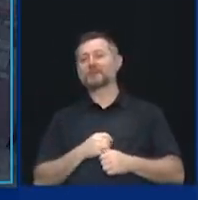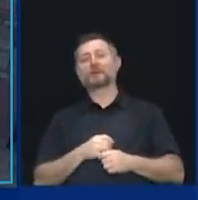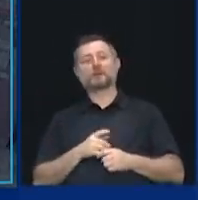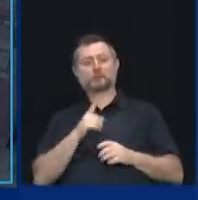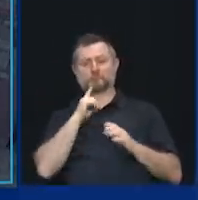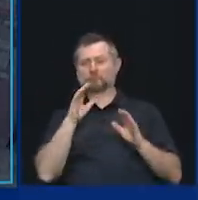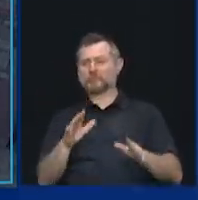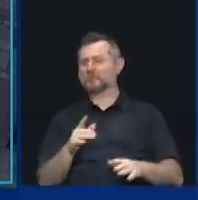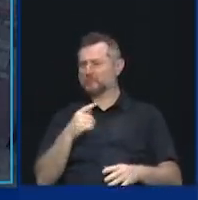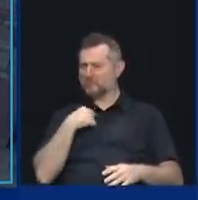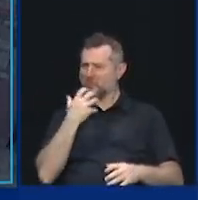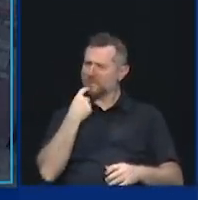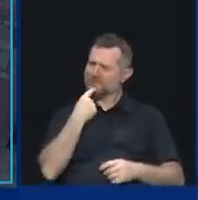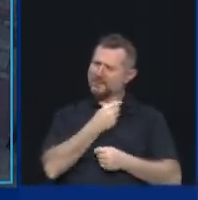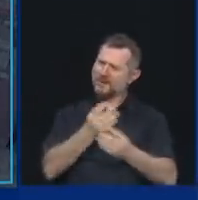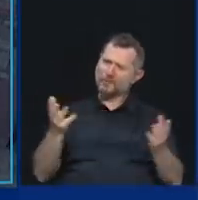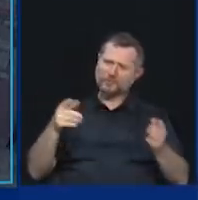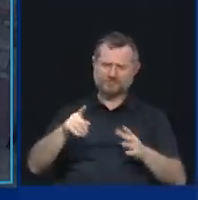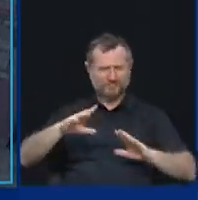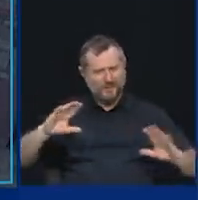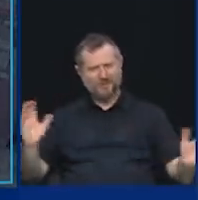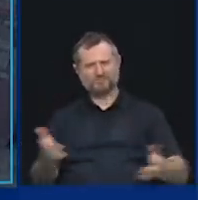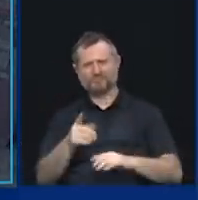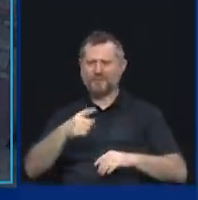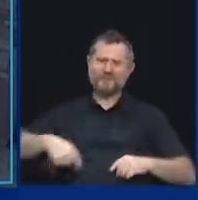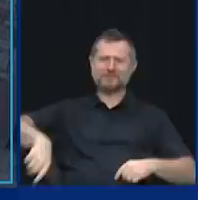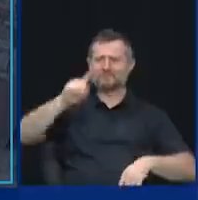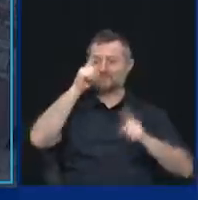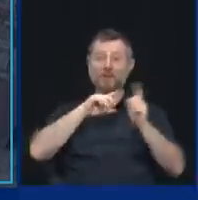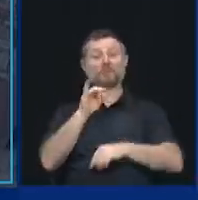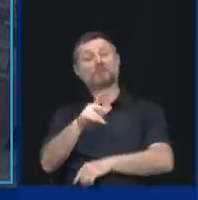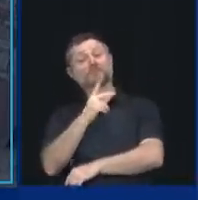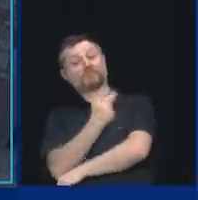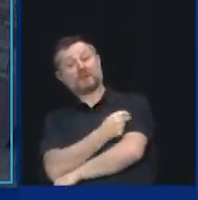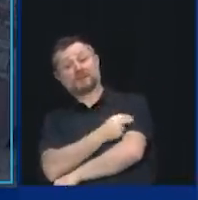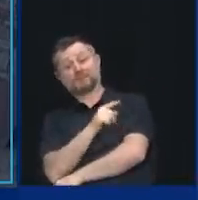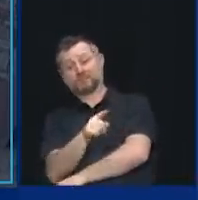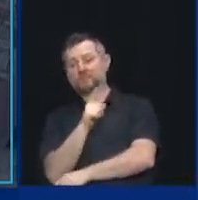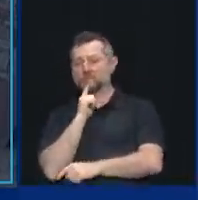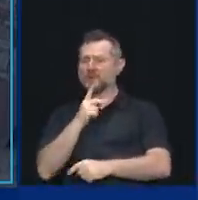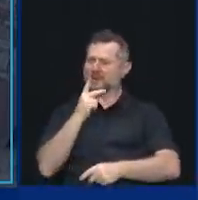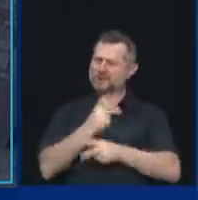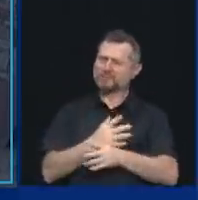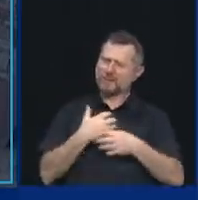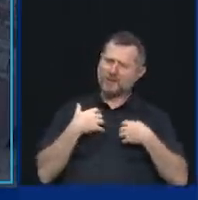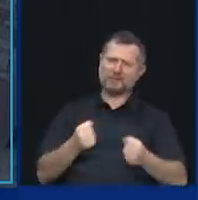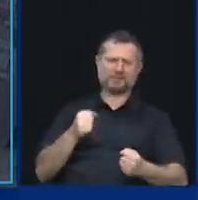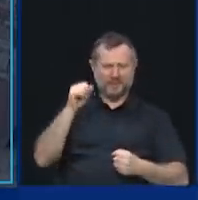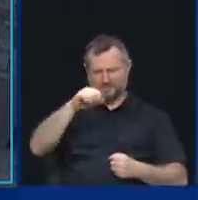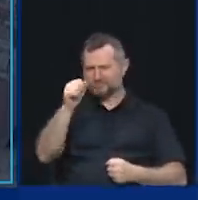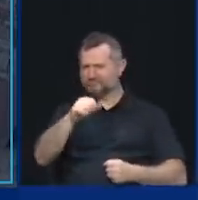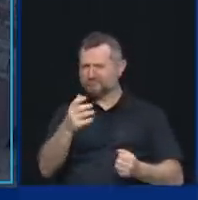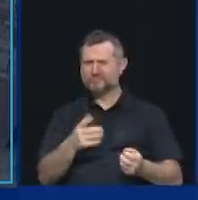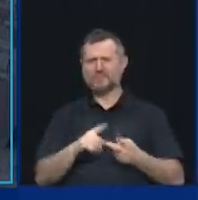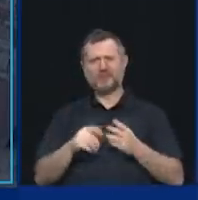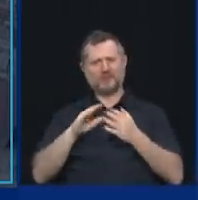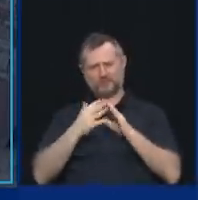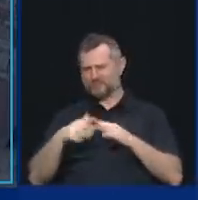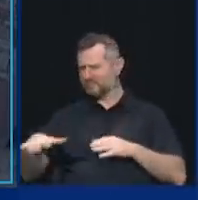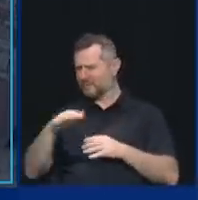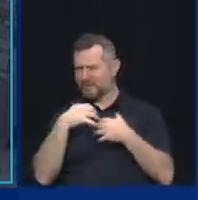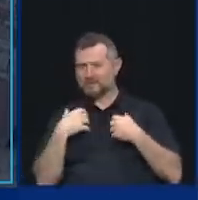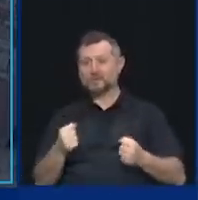and there are benefits to vaccination besides the obvious ones. Yes, your health, your family's health,